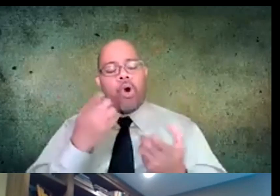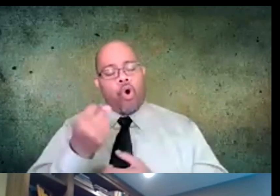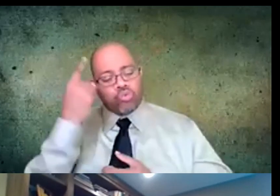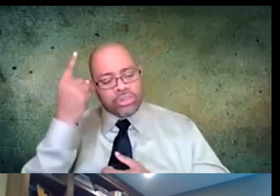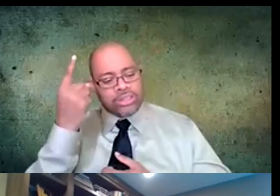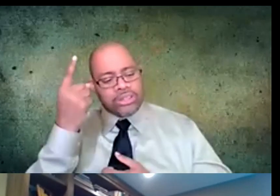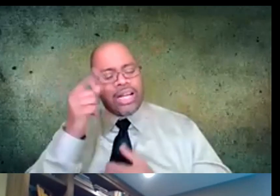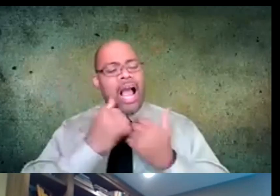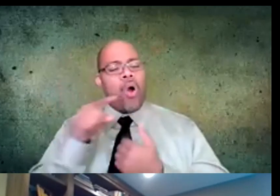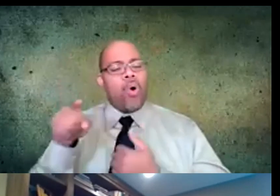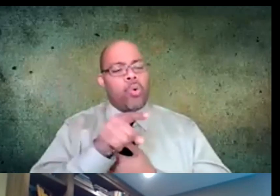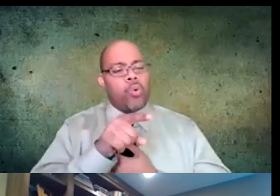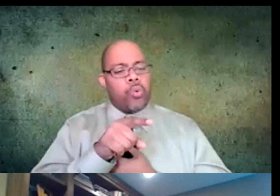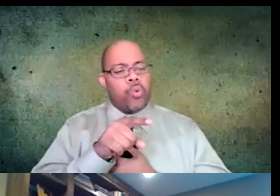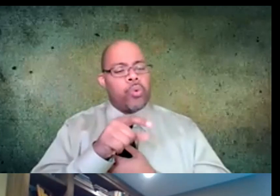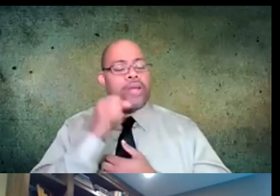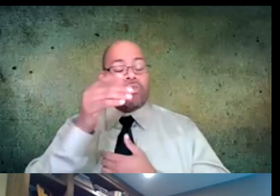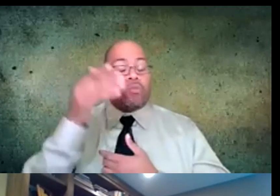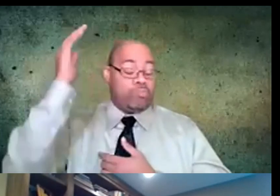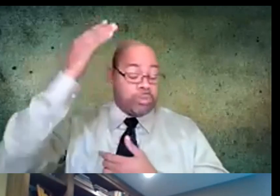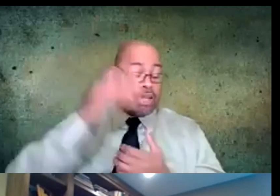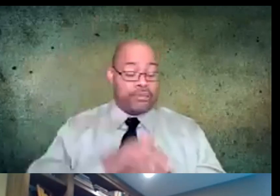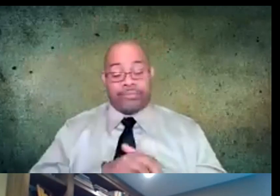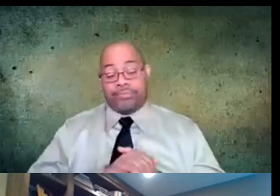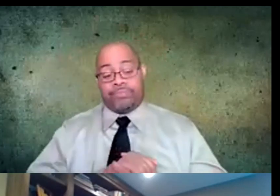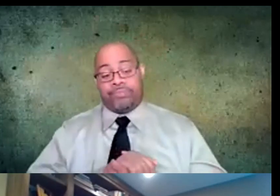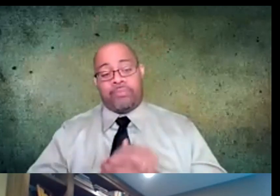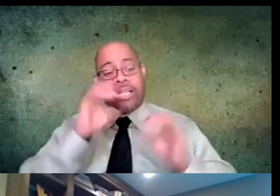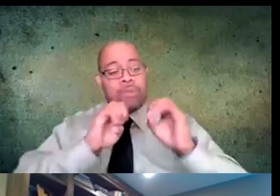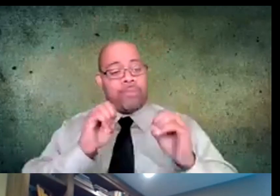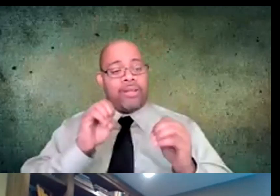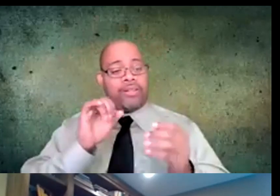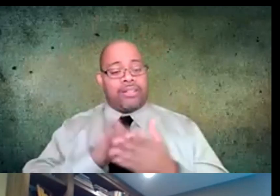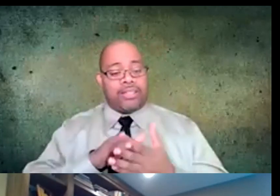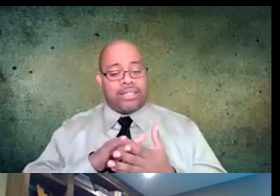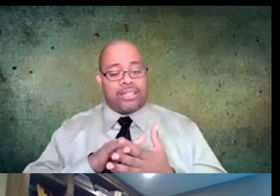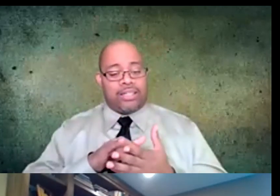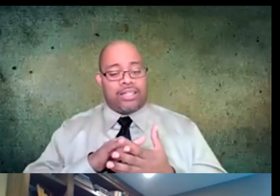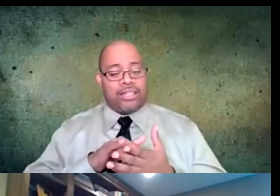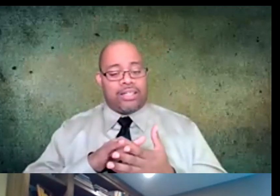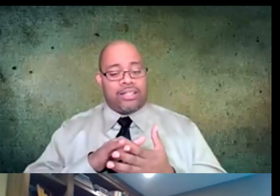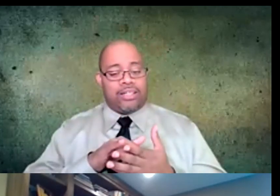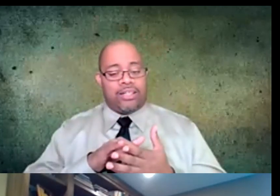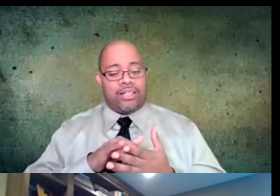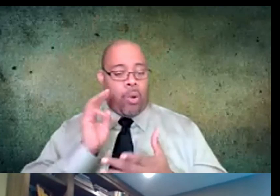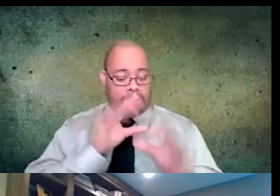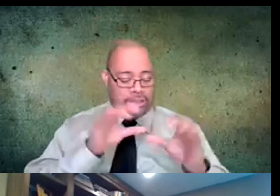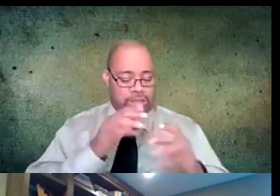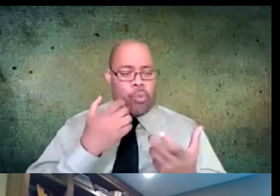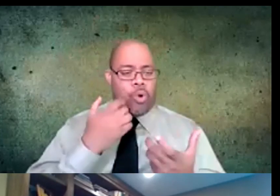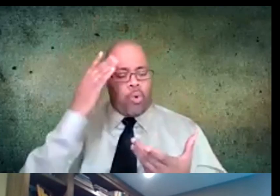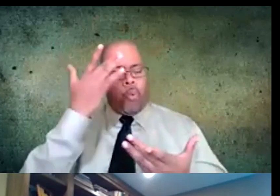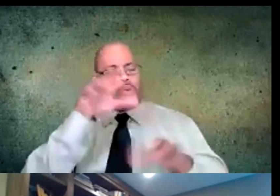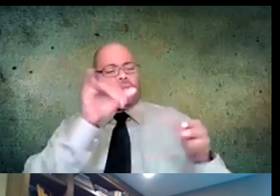okay, if you're presenting an experiment that I did, then we want to understand, why are you doing this